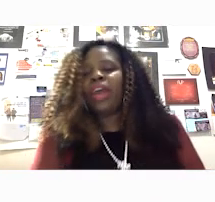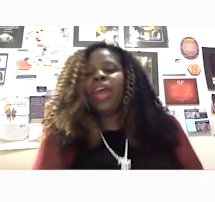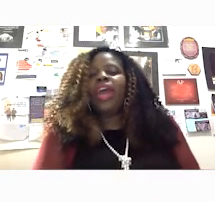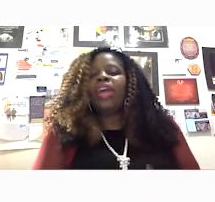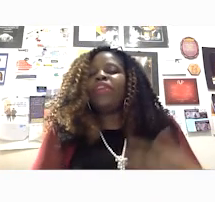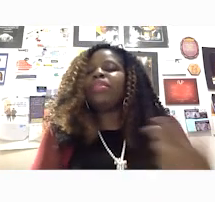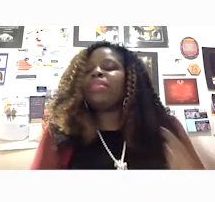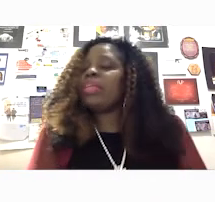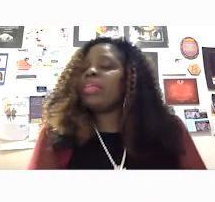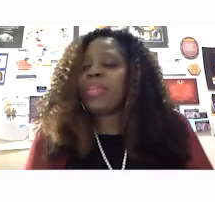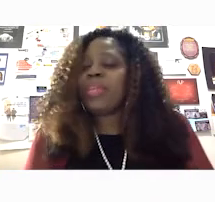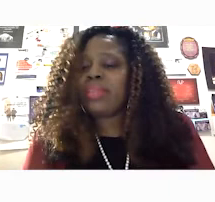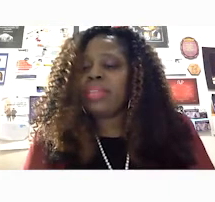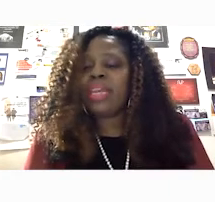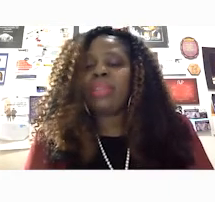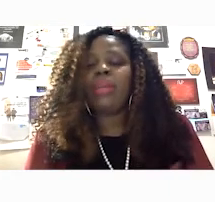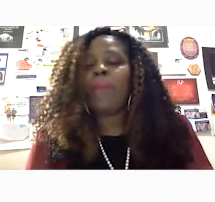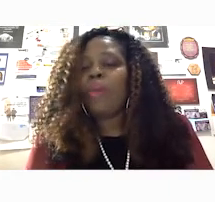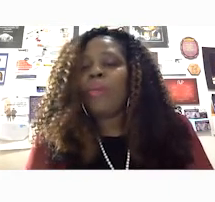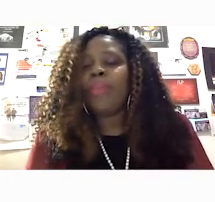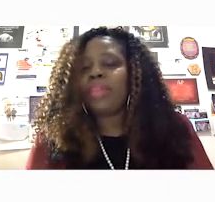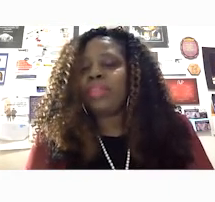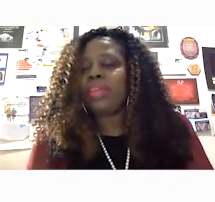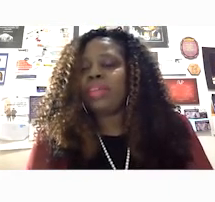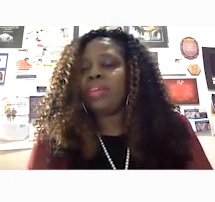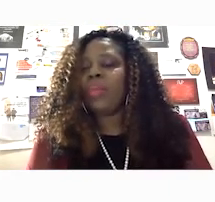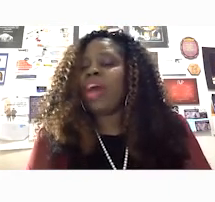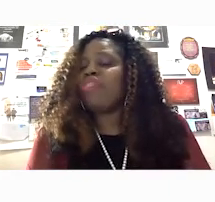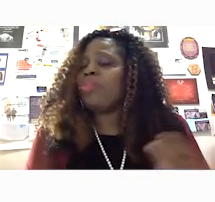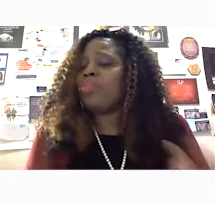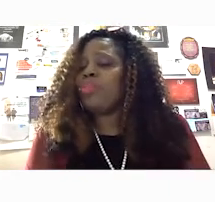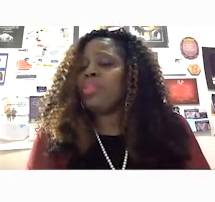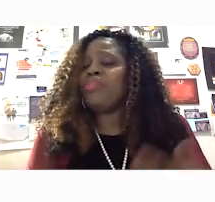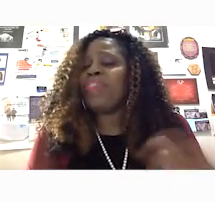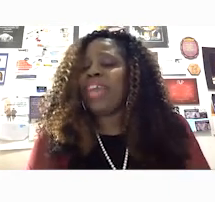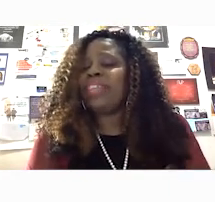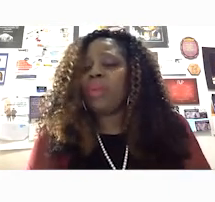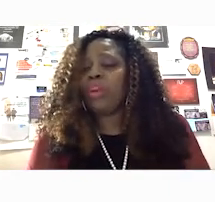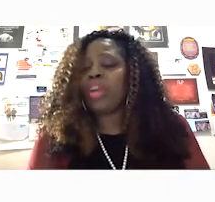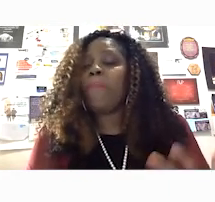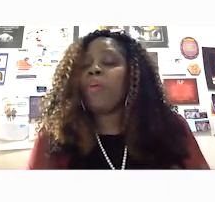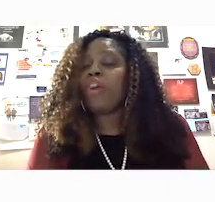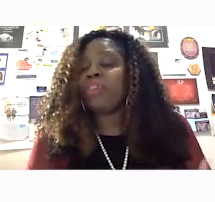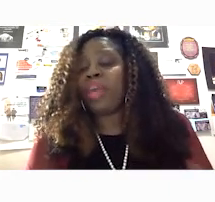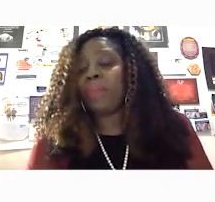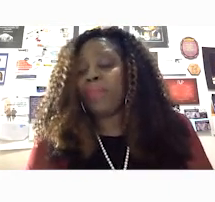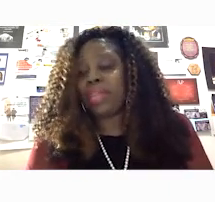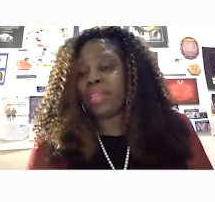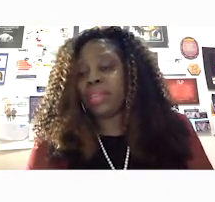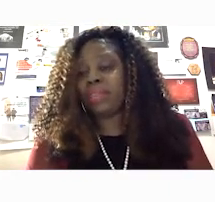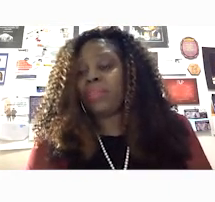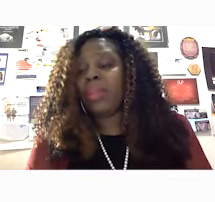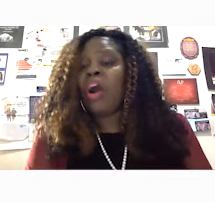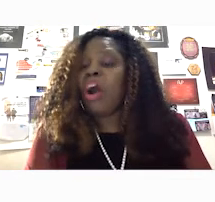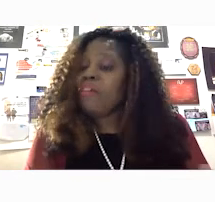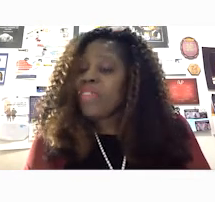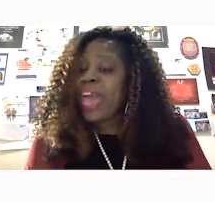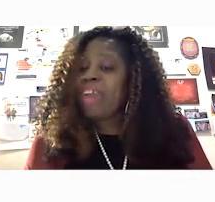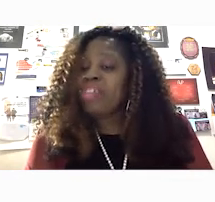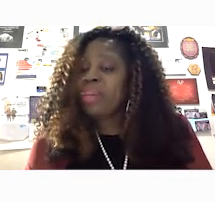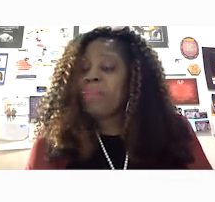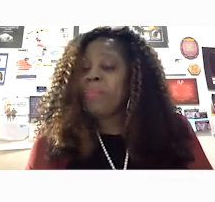Center. And Creative Success Business Center is a mobile business center where entrepreneurs create, network, and market their business.